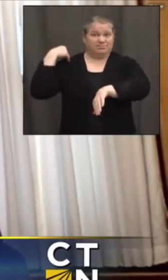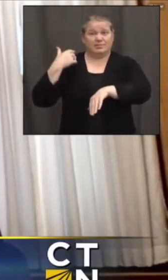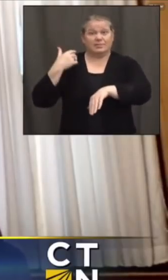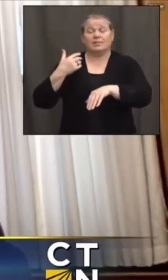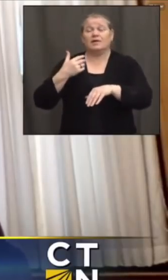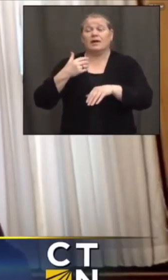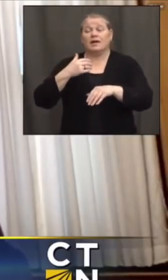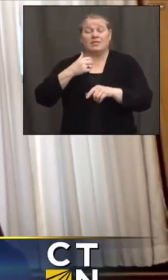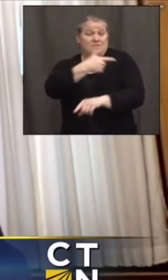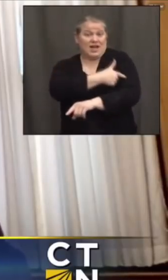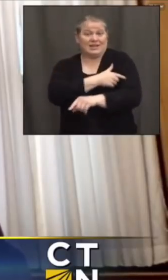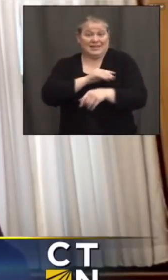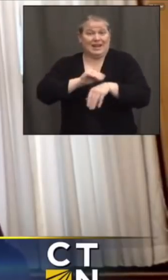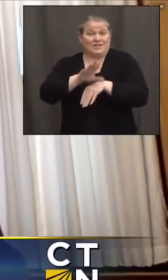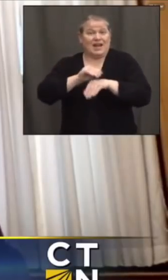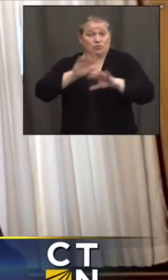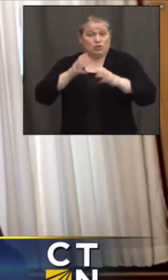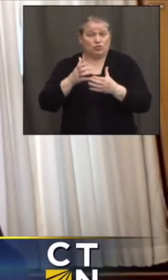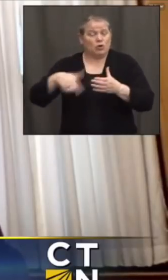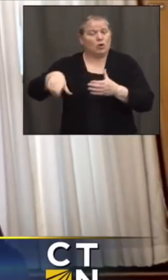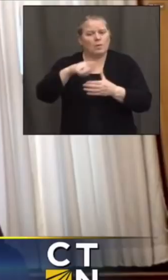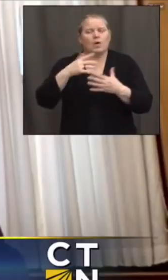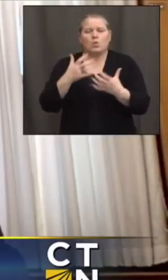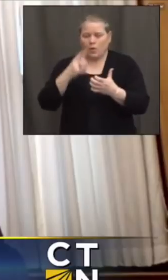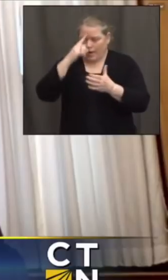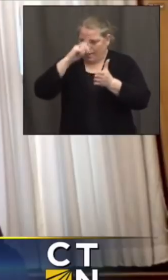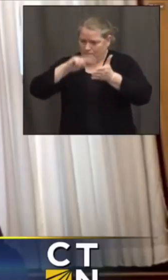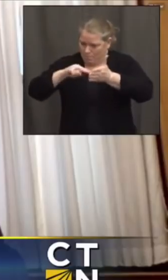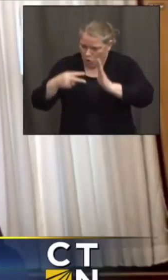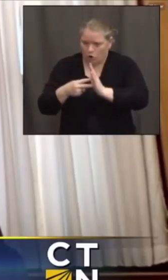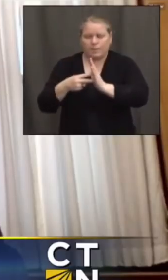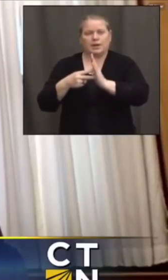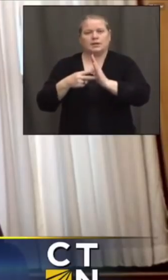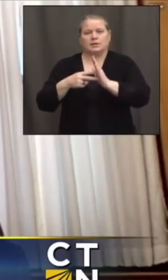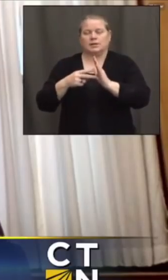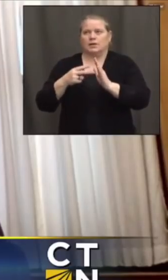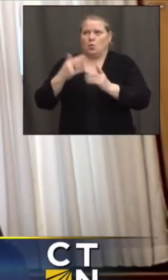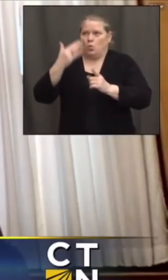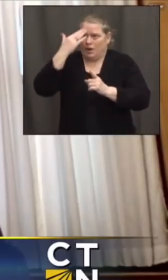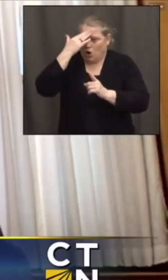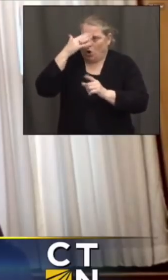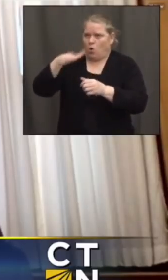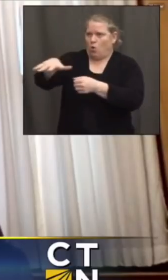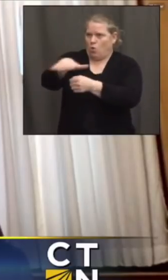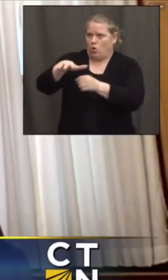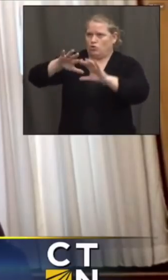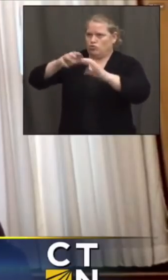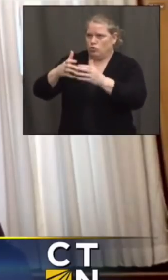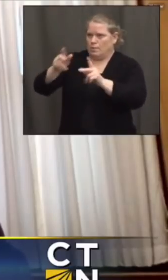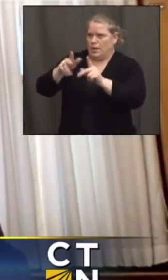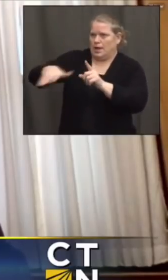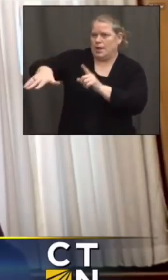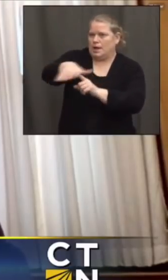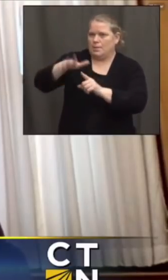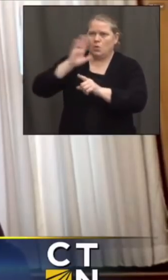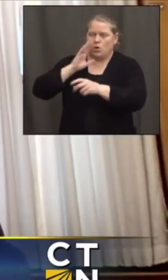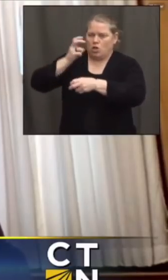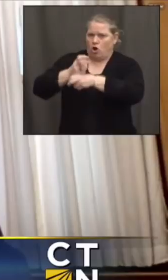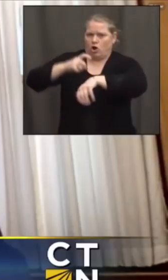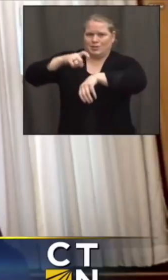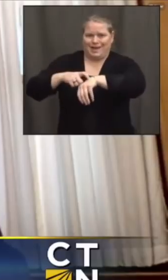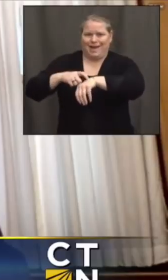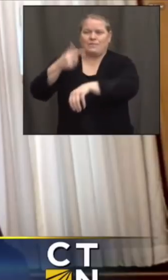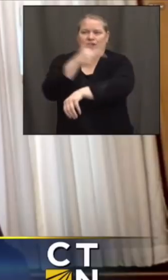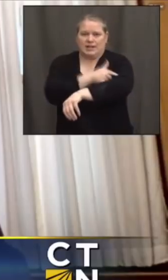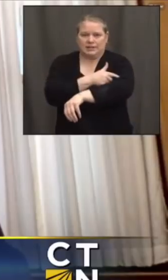Group, that we want to be very deliberate about going out to people who we know are going to have a harder time getting access to vaccine. And so the